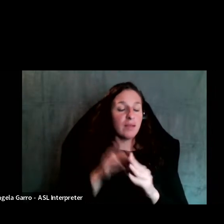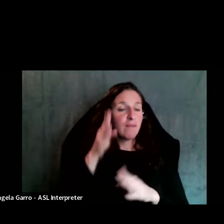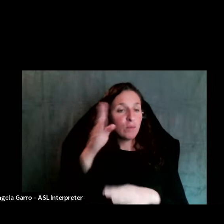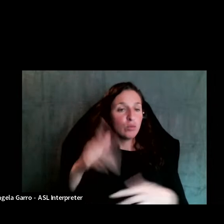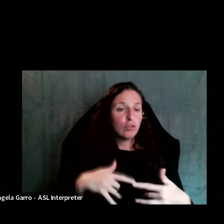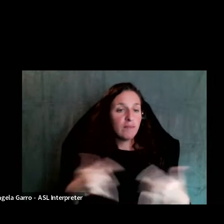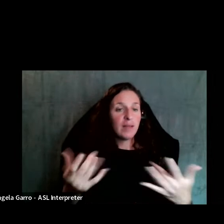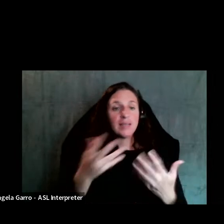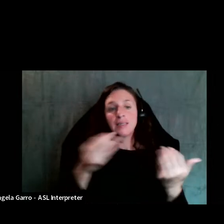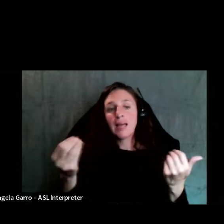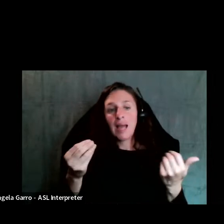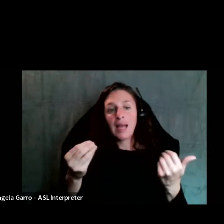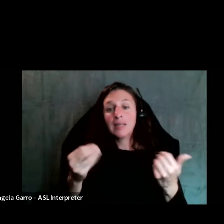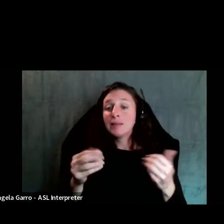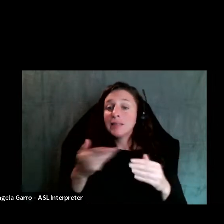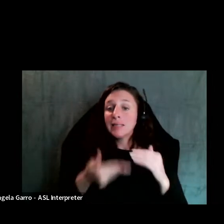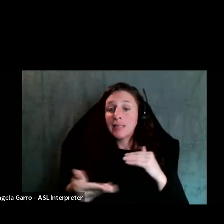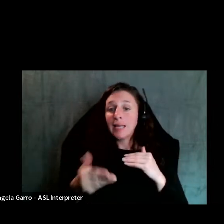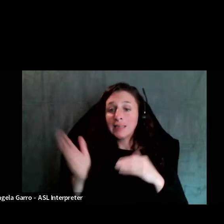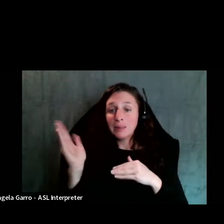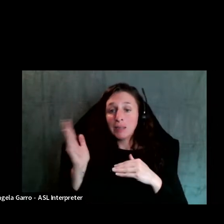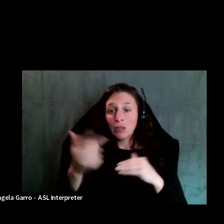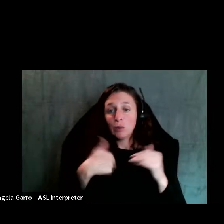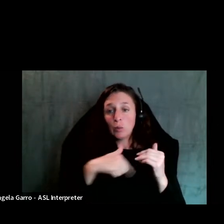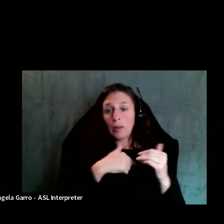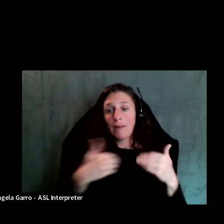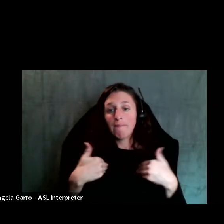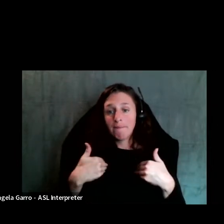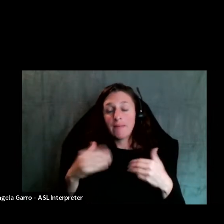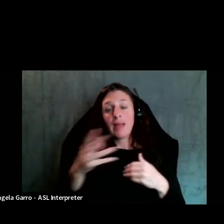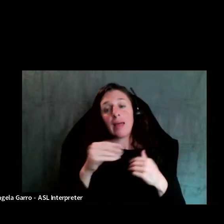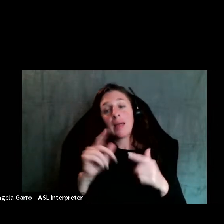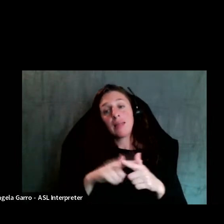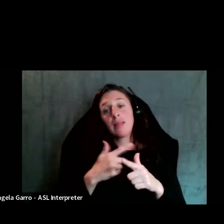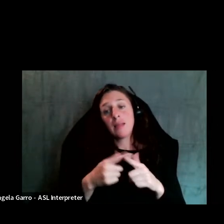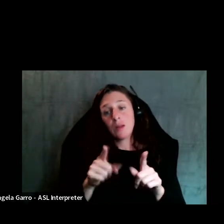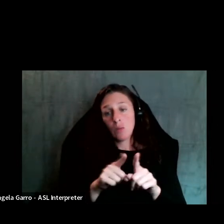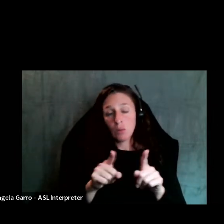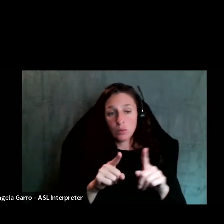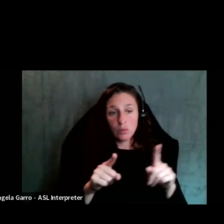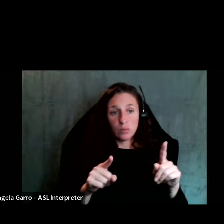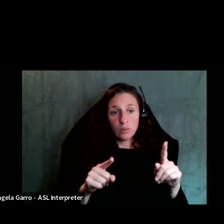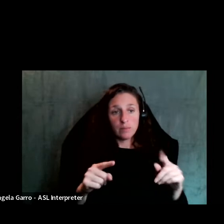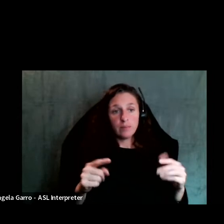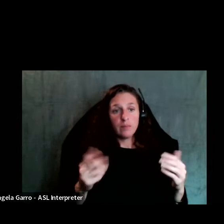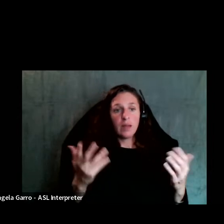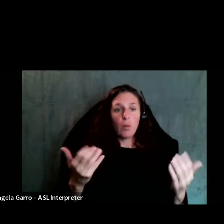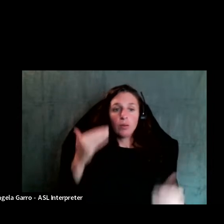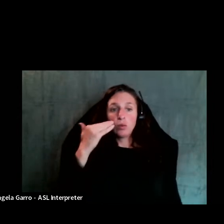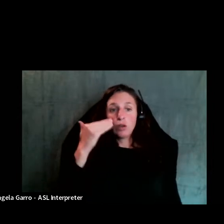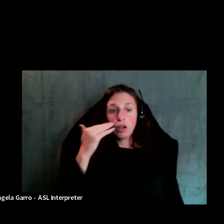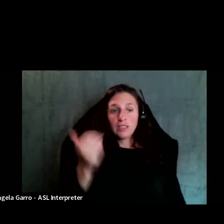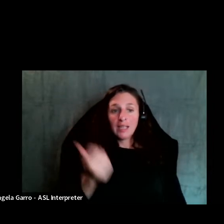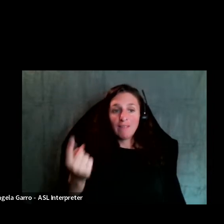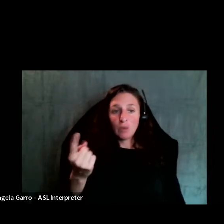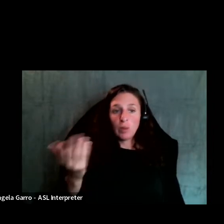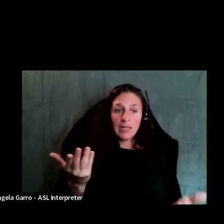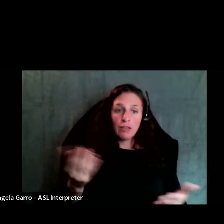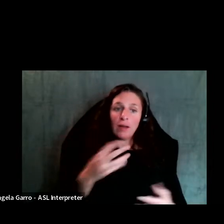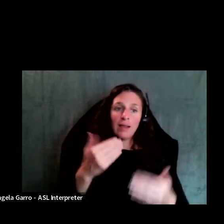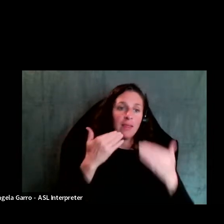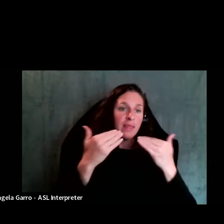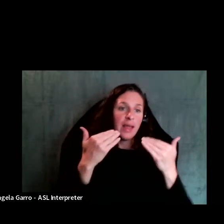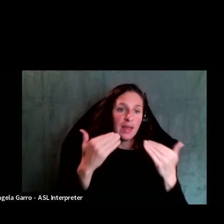and guest speakers that we have. And then also, I would just want to acknowledge everybody here and thank you